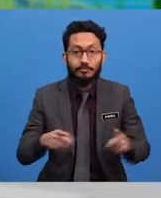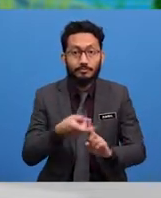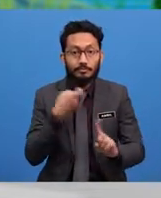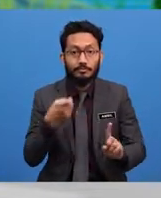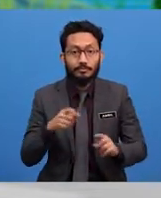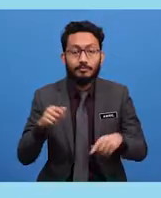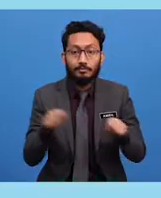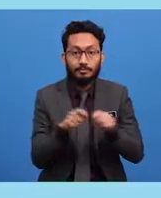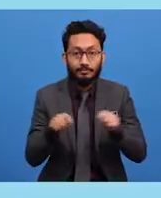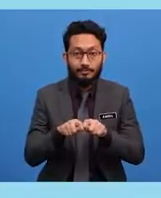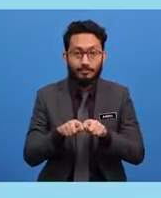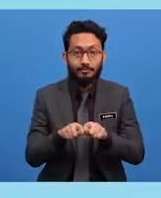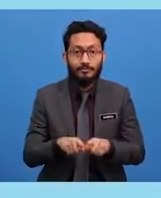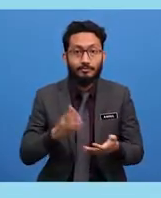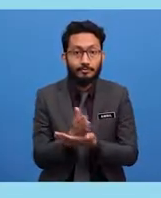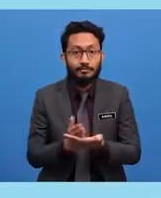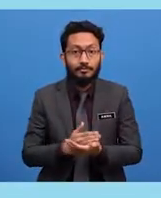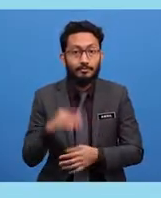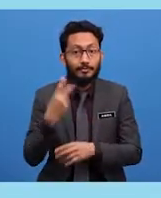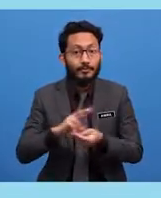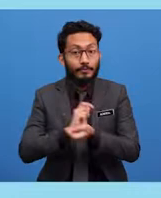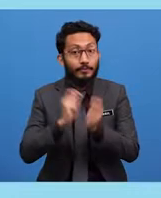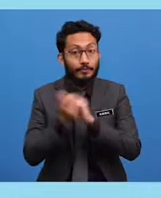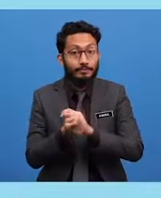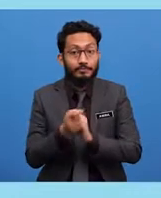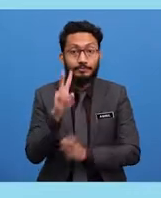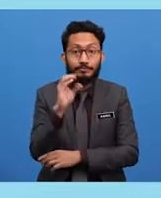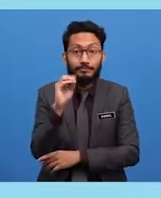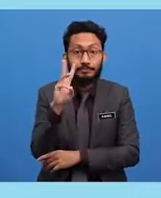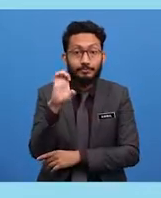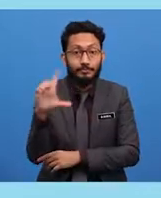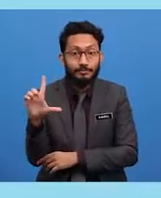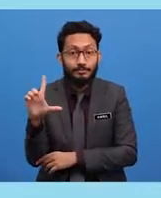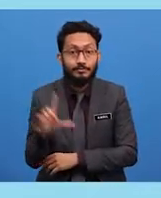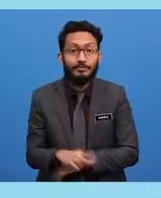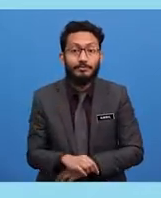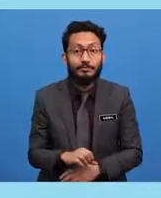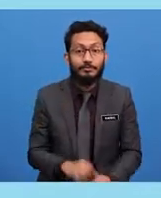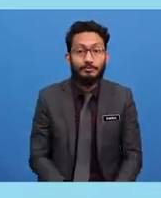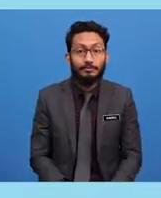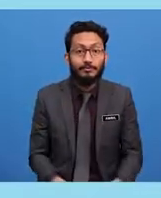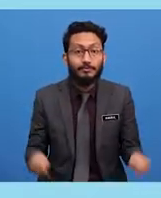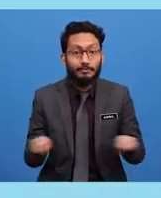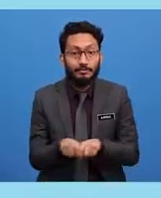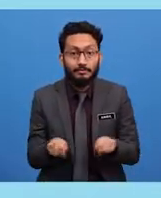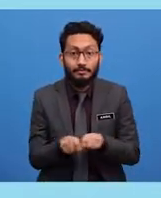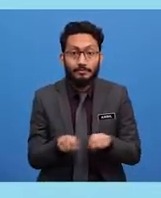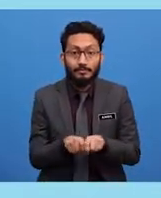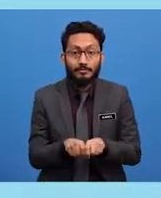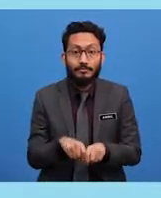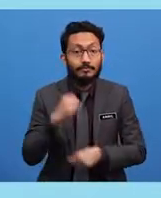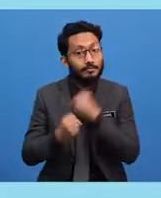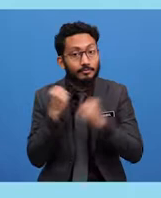altogether. Some of them change vowels, such as run and